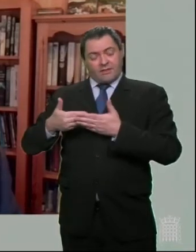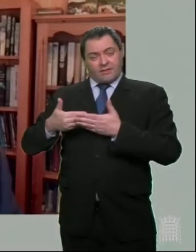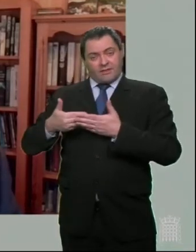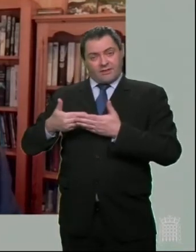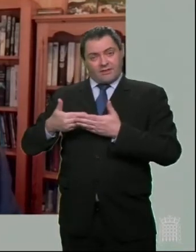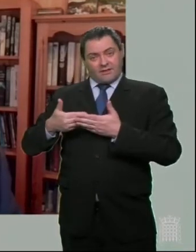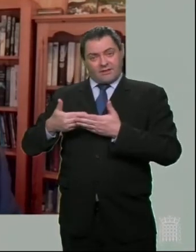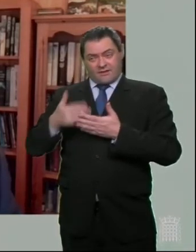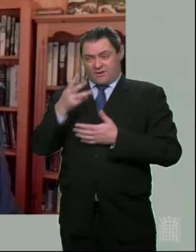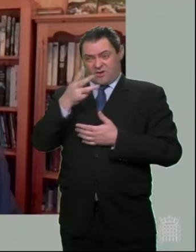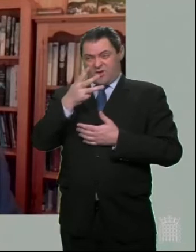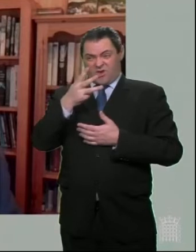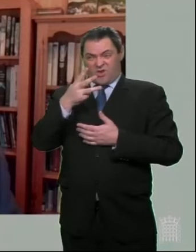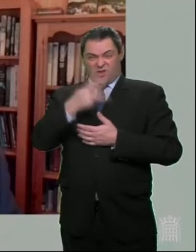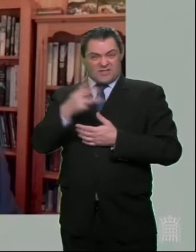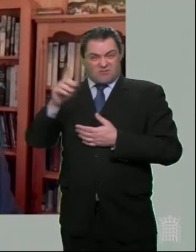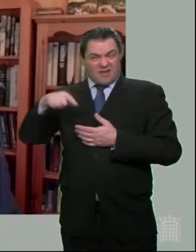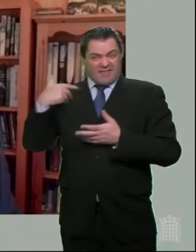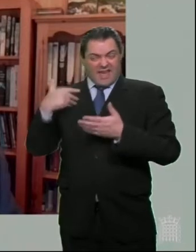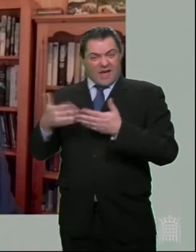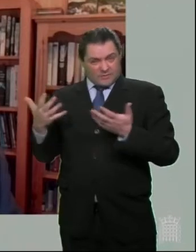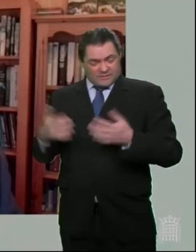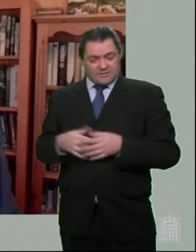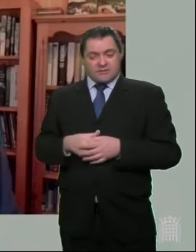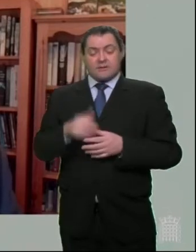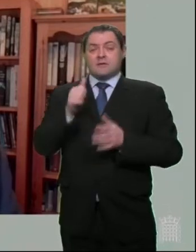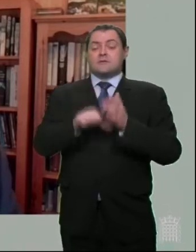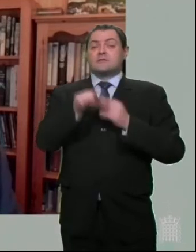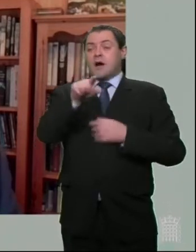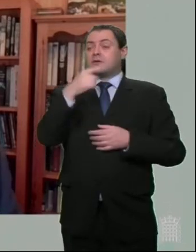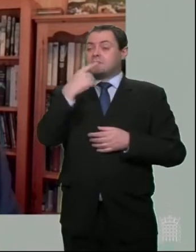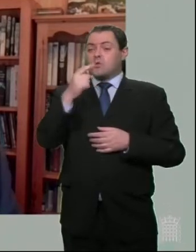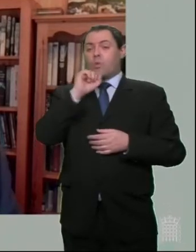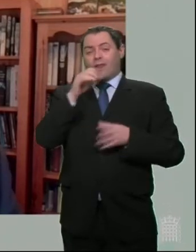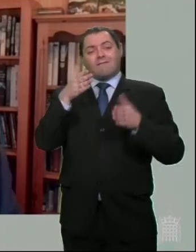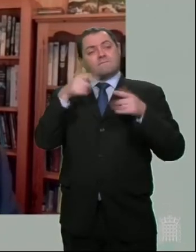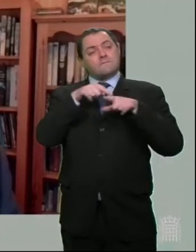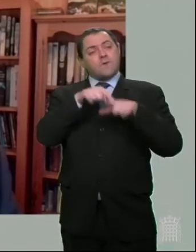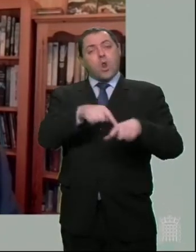this pandemic, you've promised to always follow the advice of scientists. Well, this morning,